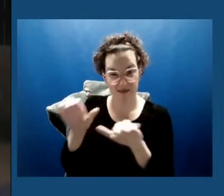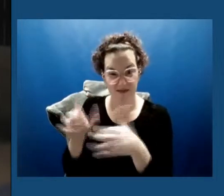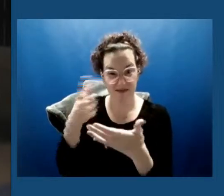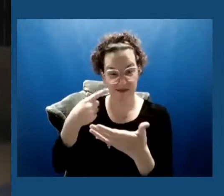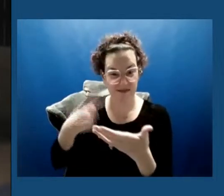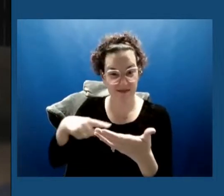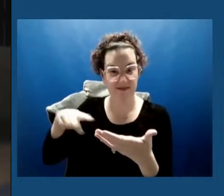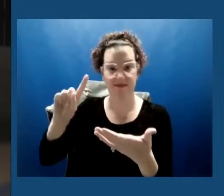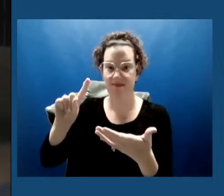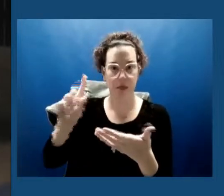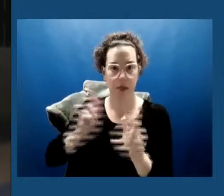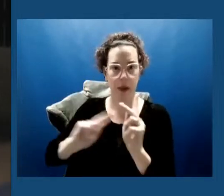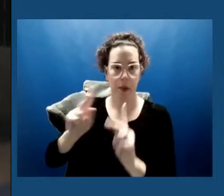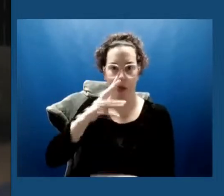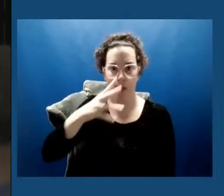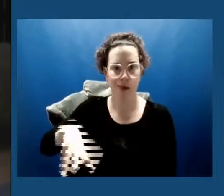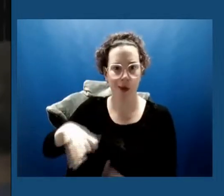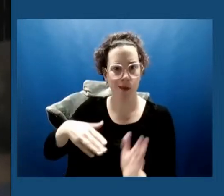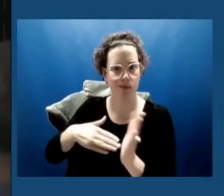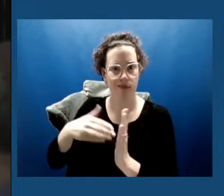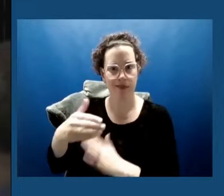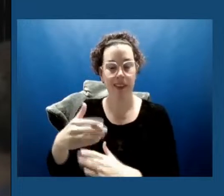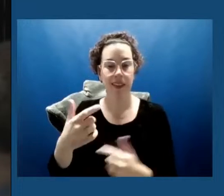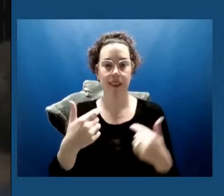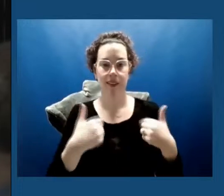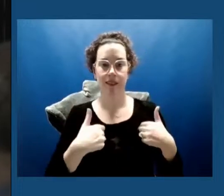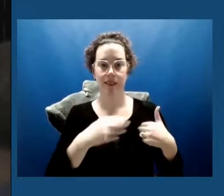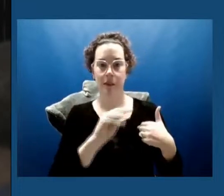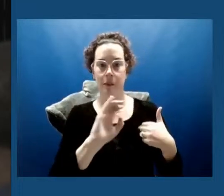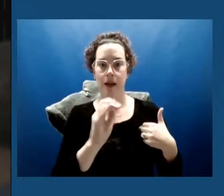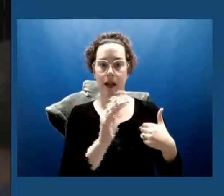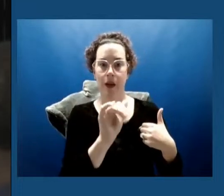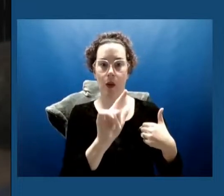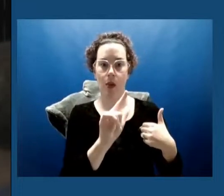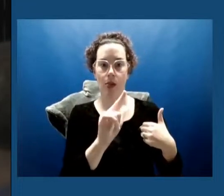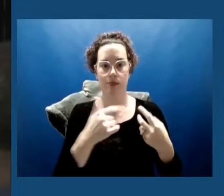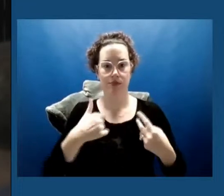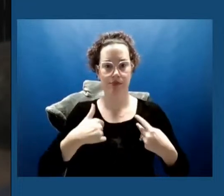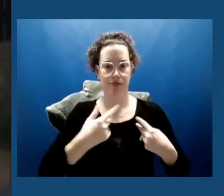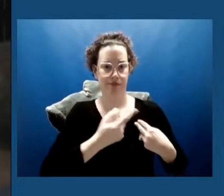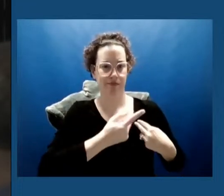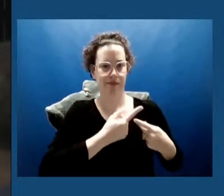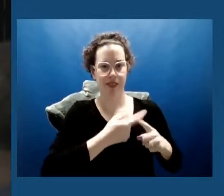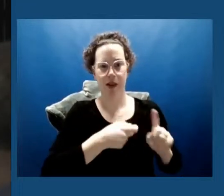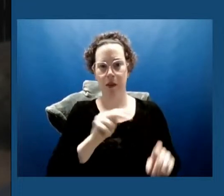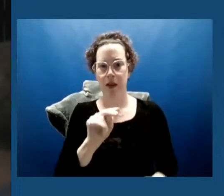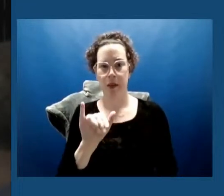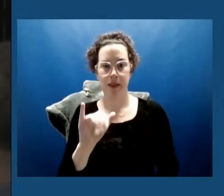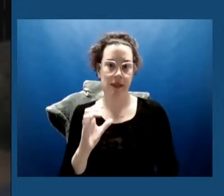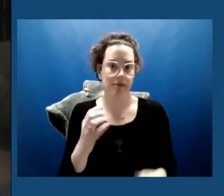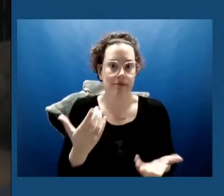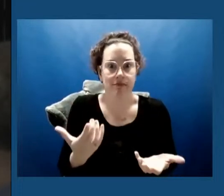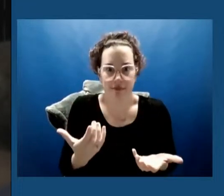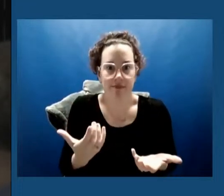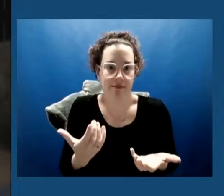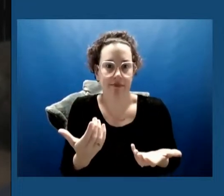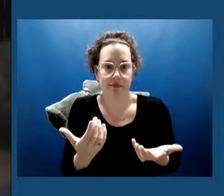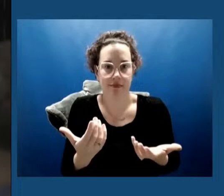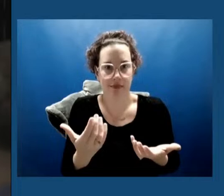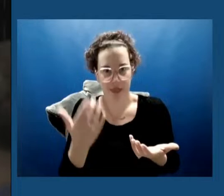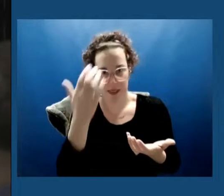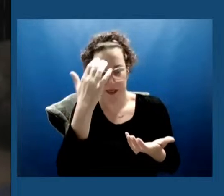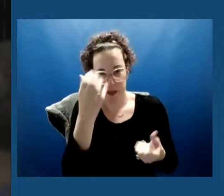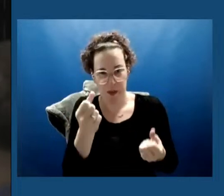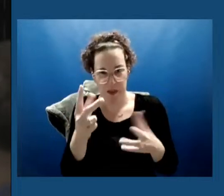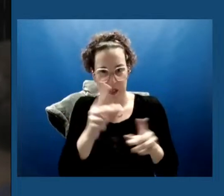so Michael and I come from New York City. Okay, we come from New York City. That's both. I mean, I know a lot of the folks here